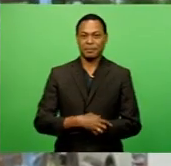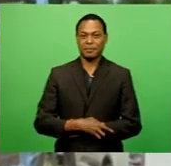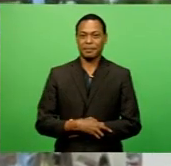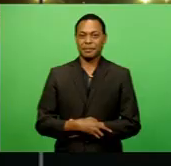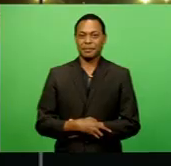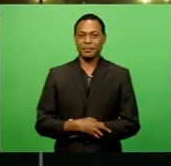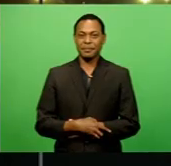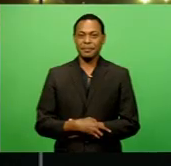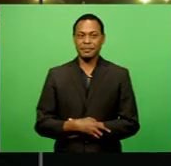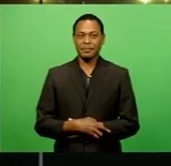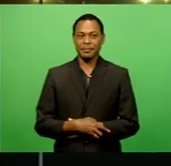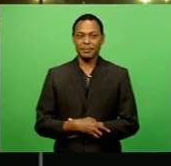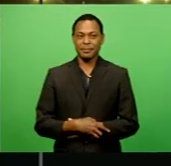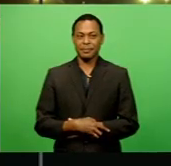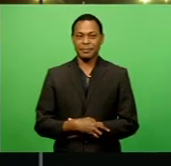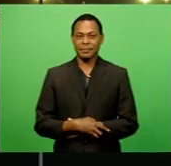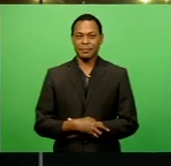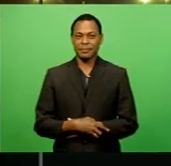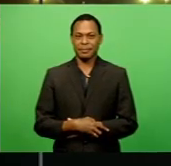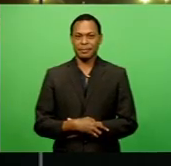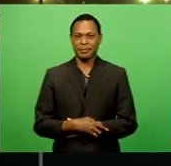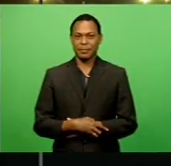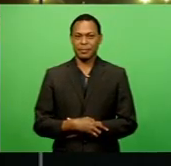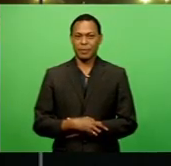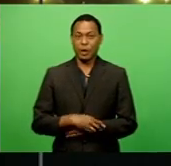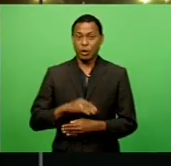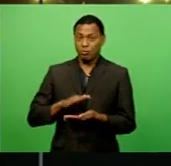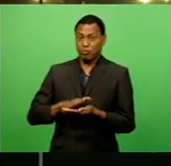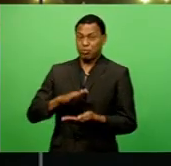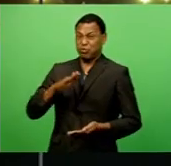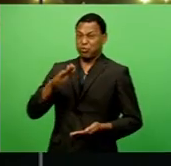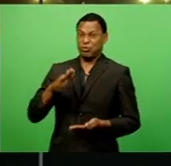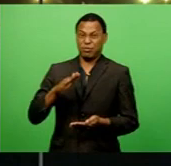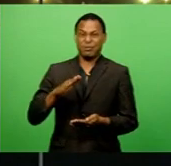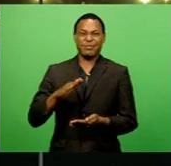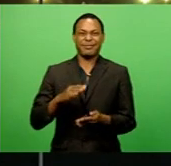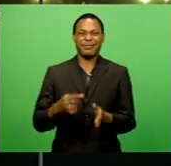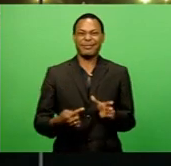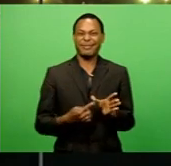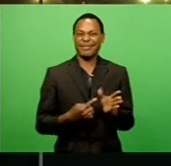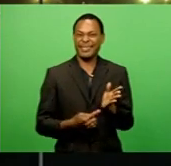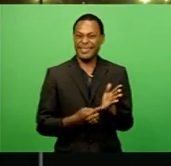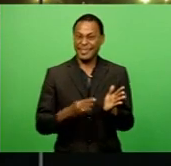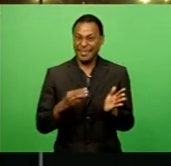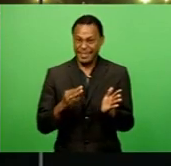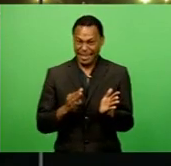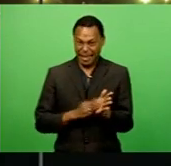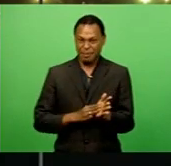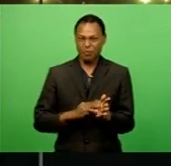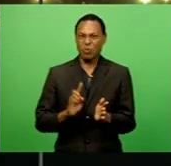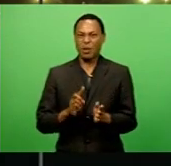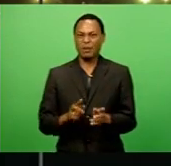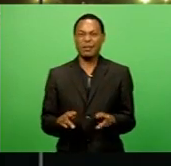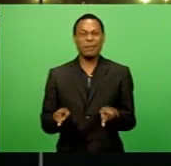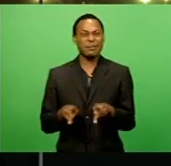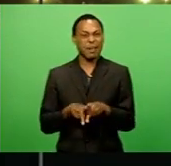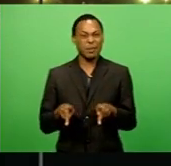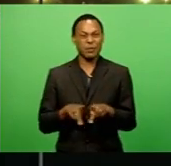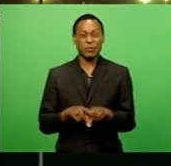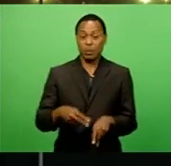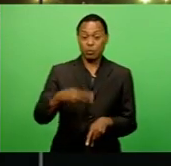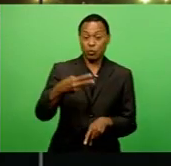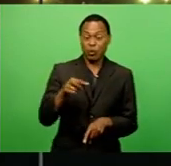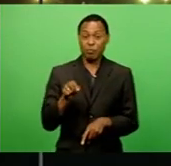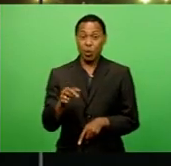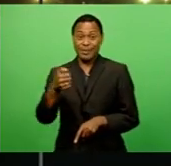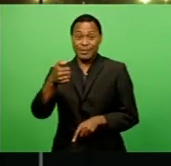News. The volume of ATM transactions has doubled in the last decade, from 12.6